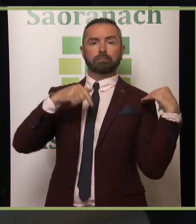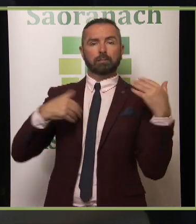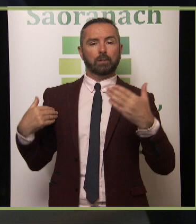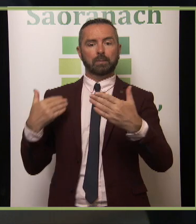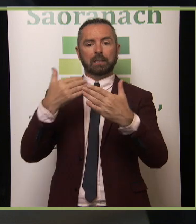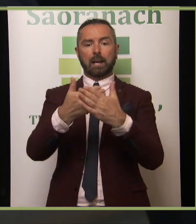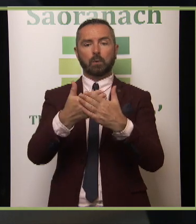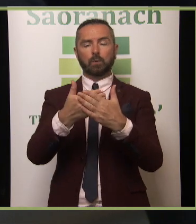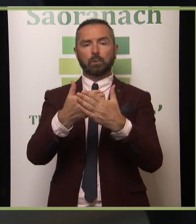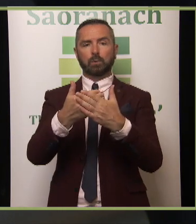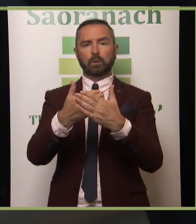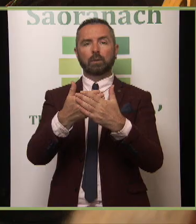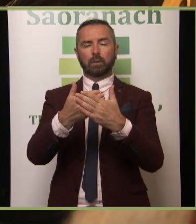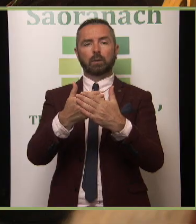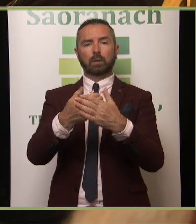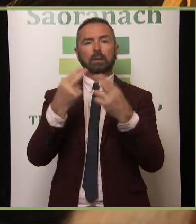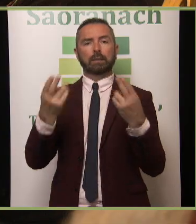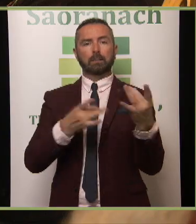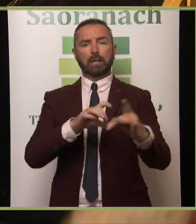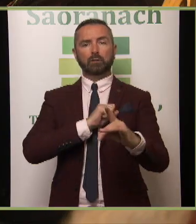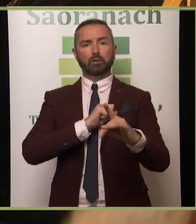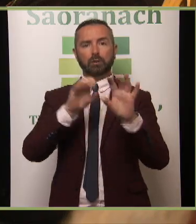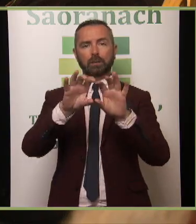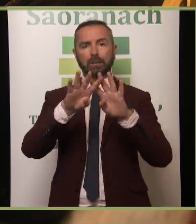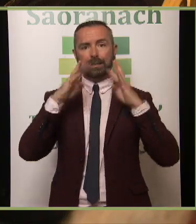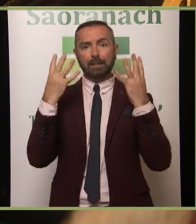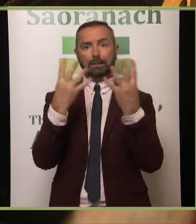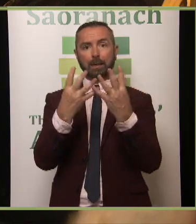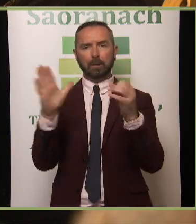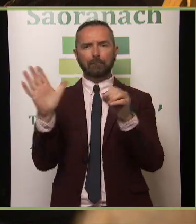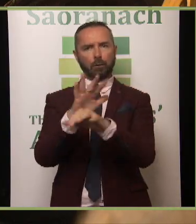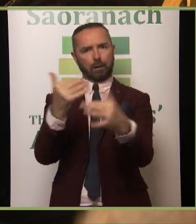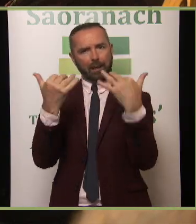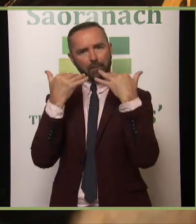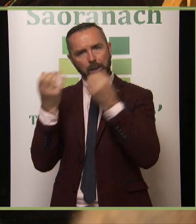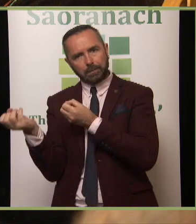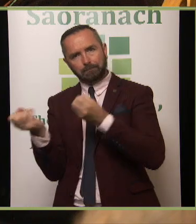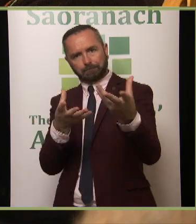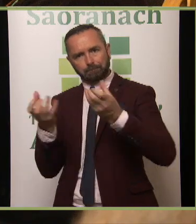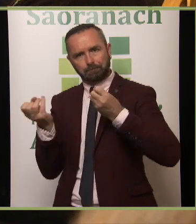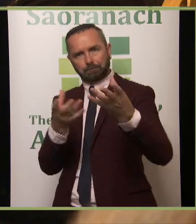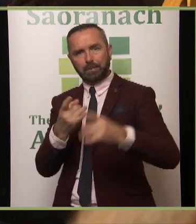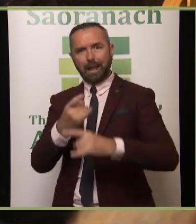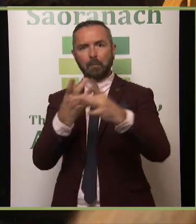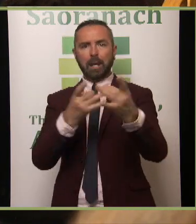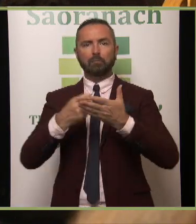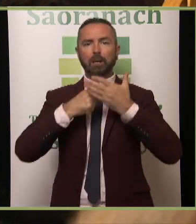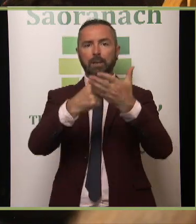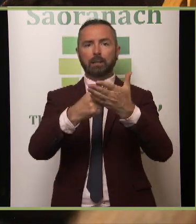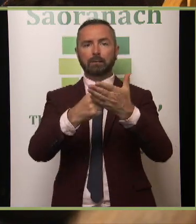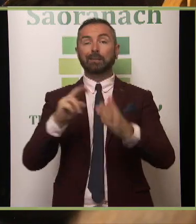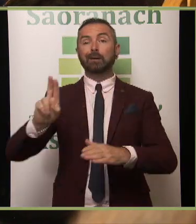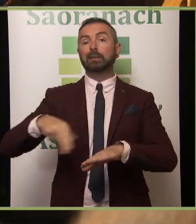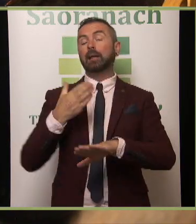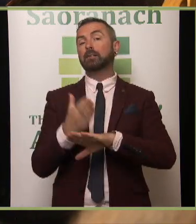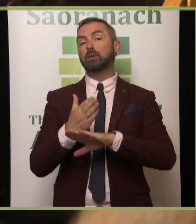now been to make sure that the Assembly is as informed as possible to make recommendations. My next job is to